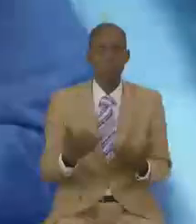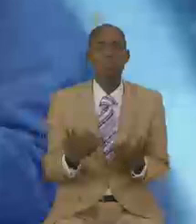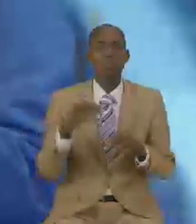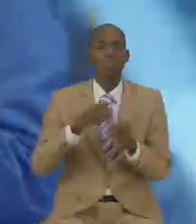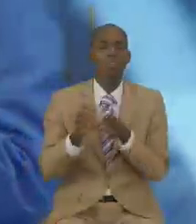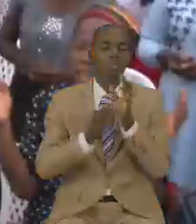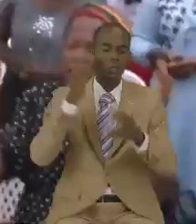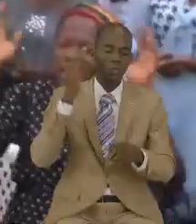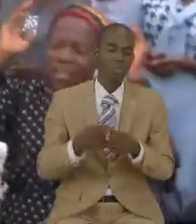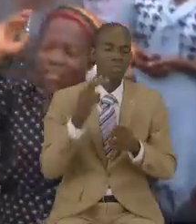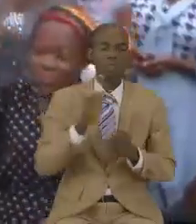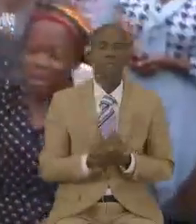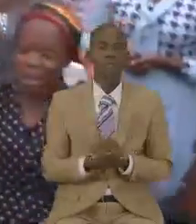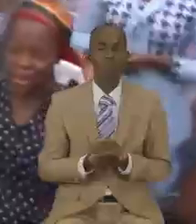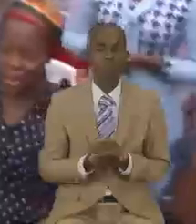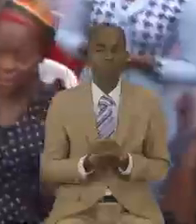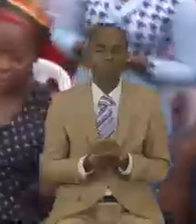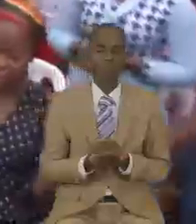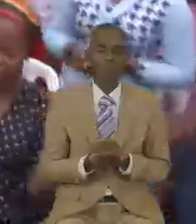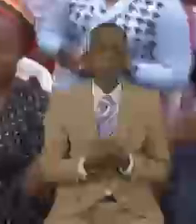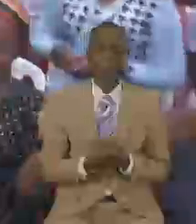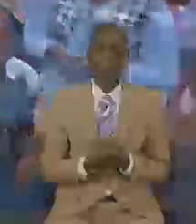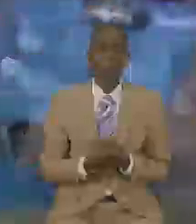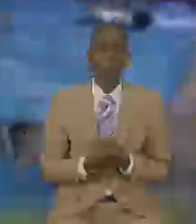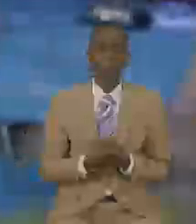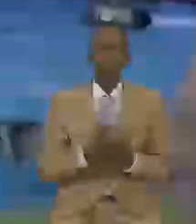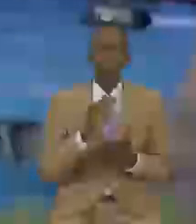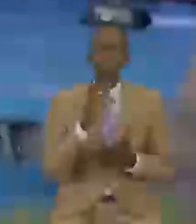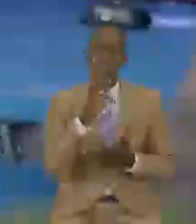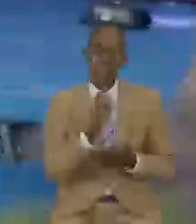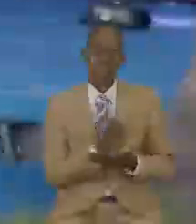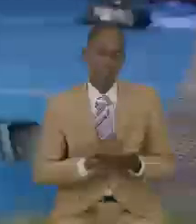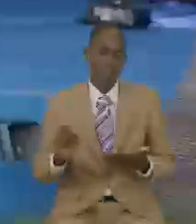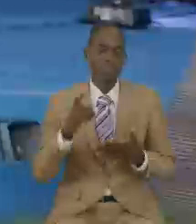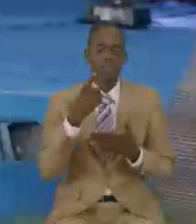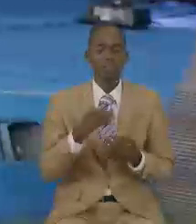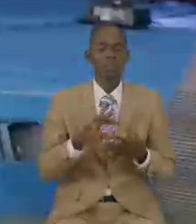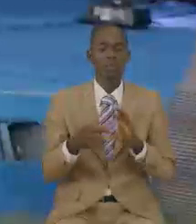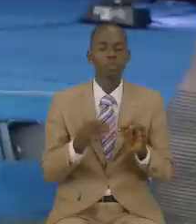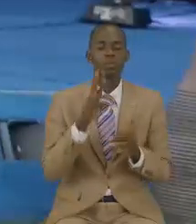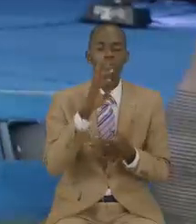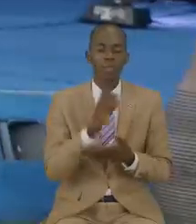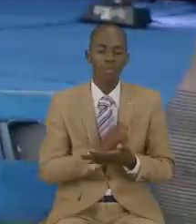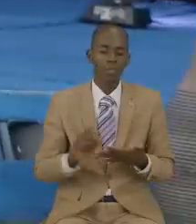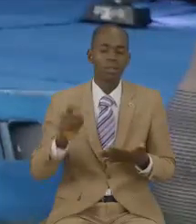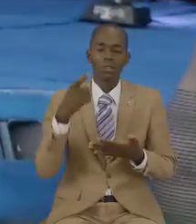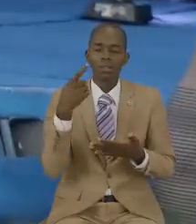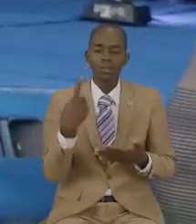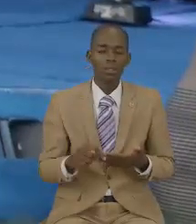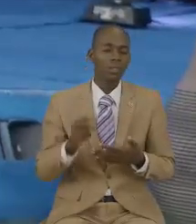in Jesus' name. Rewrite the story. Rewrite the history